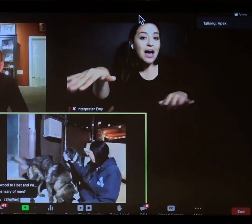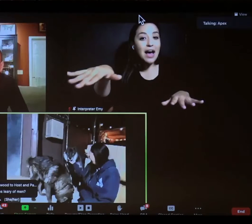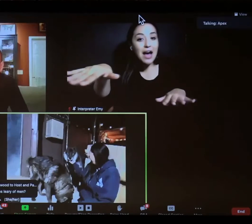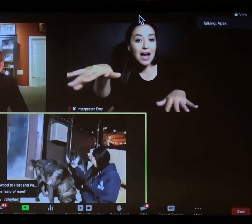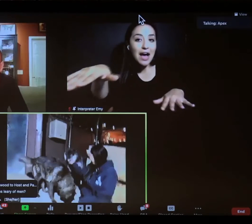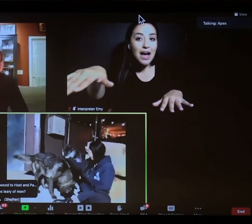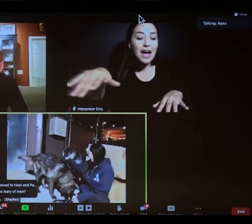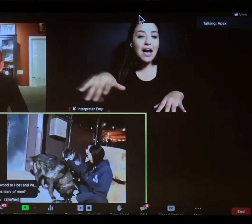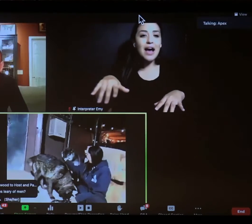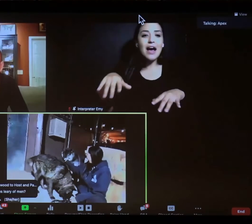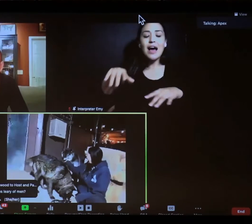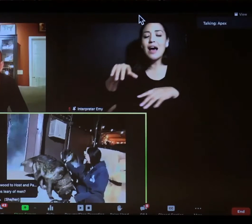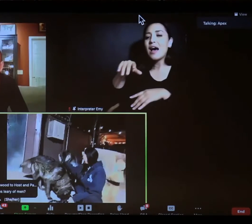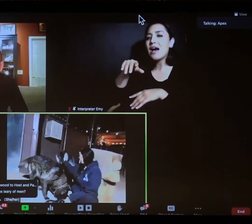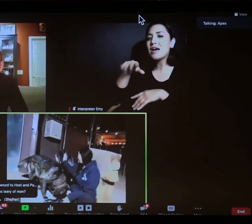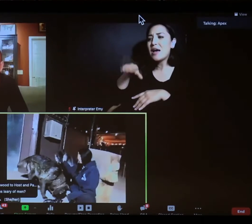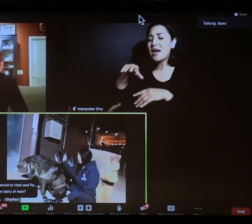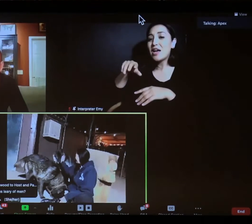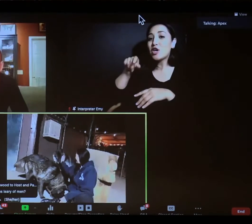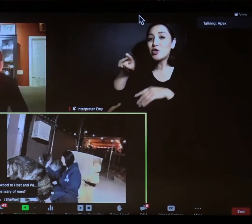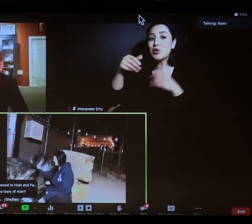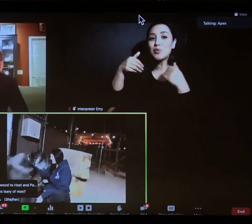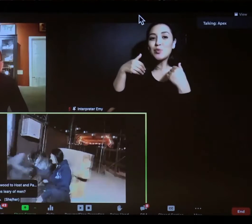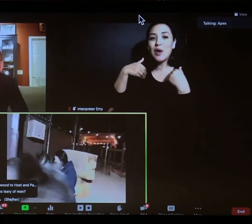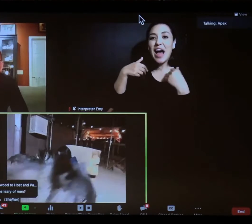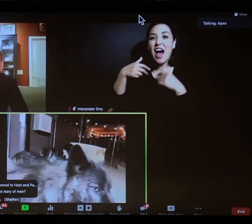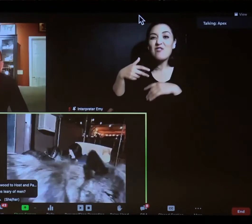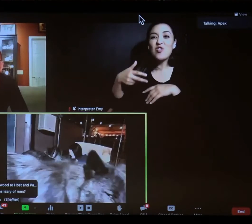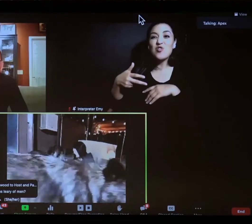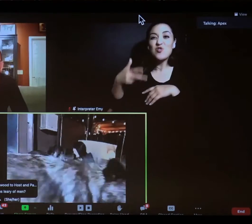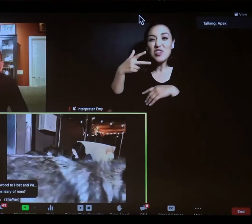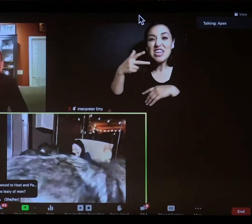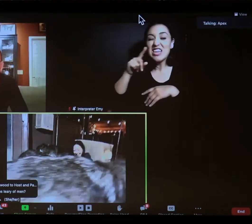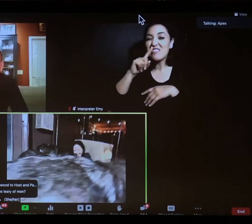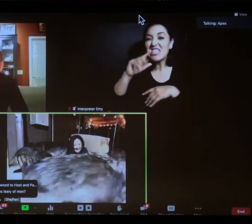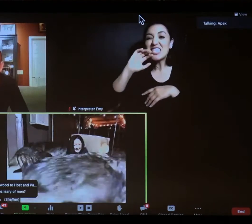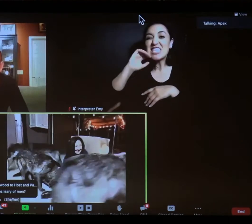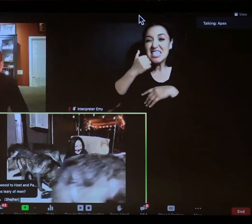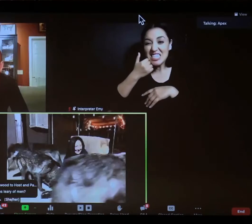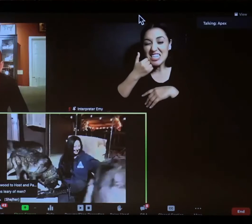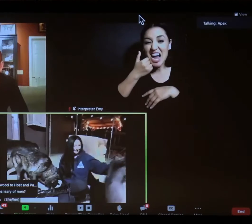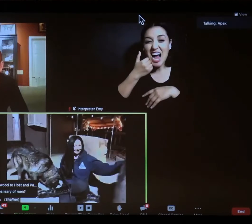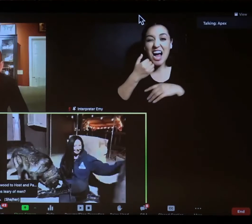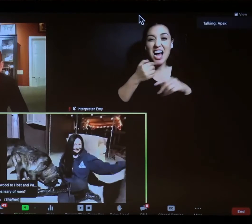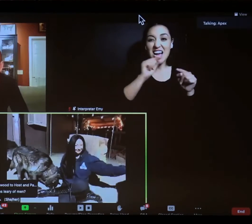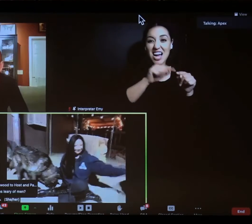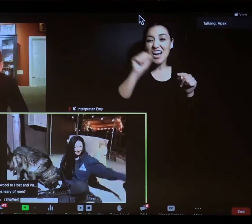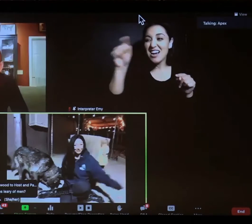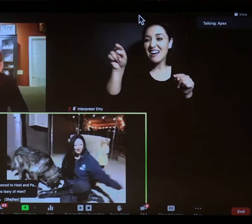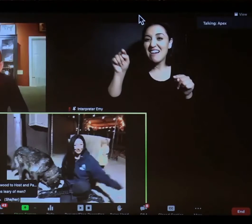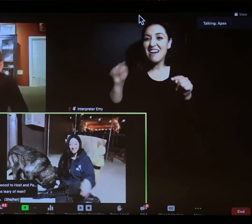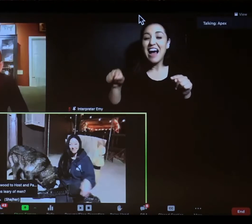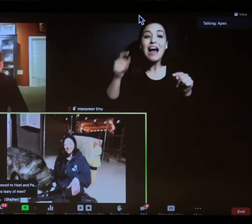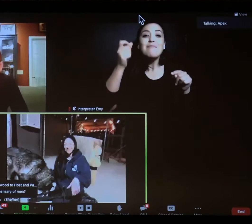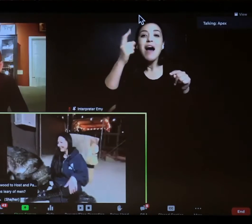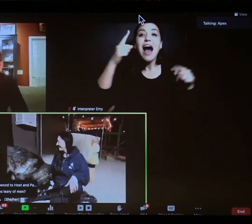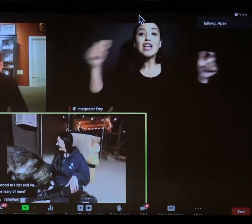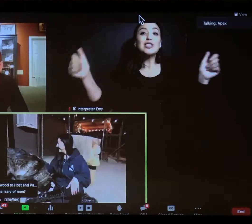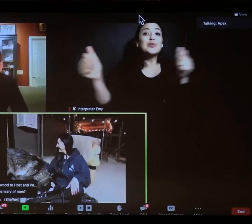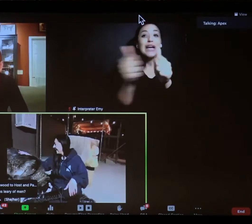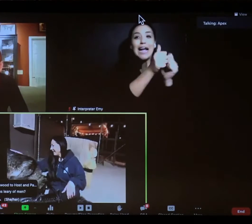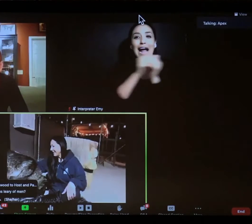So you have the 3 shyest pack members living together, but somehow them being together makes them less shy. Can you talk about that a